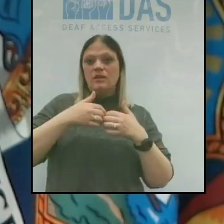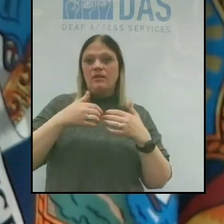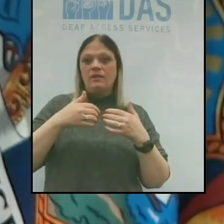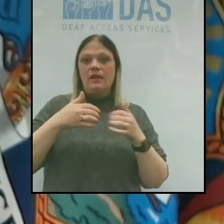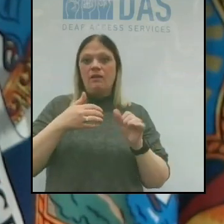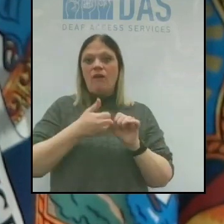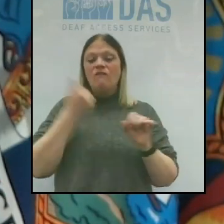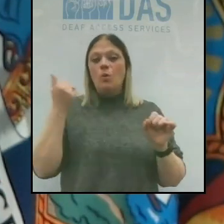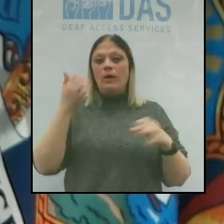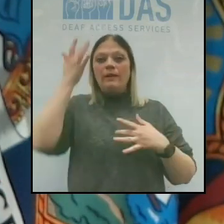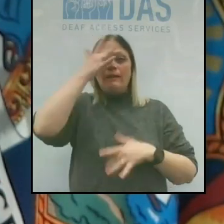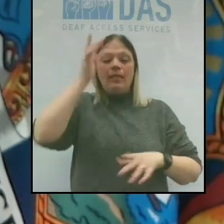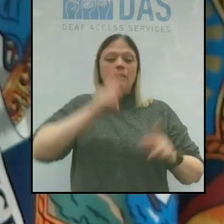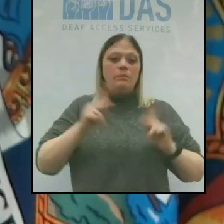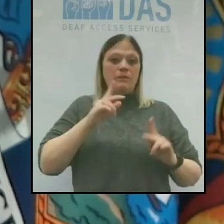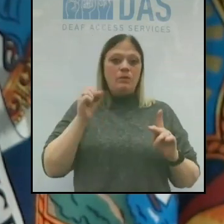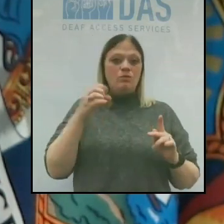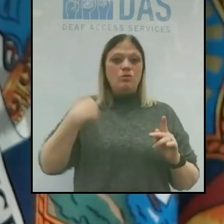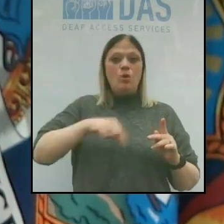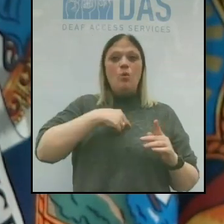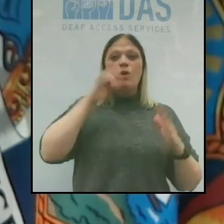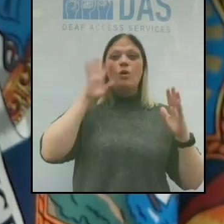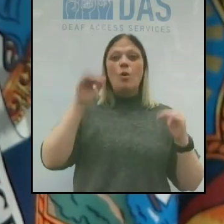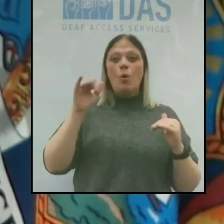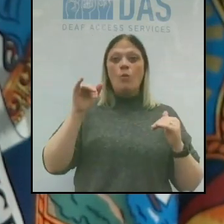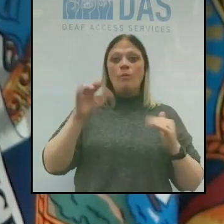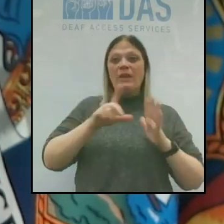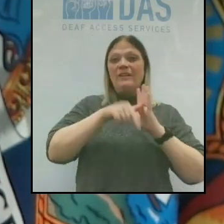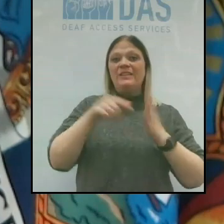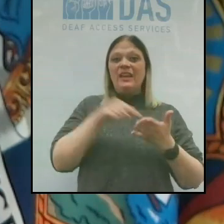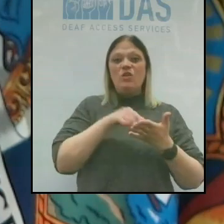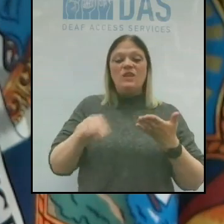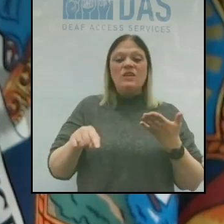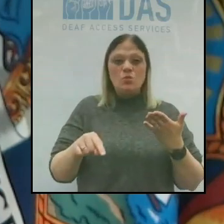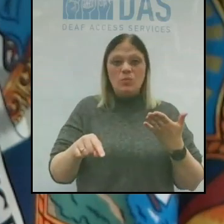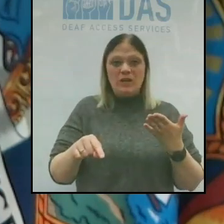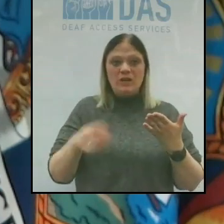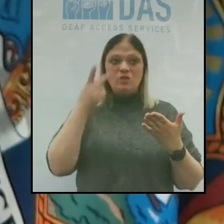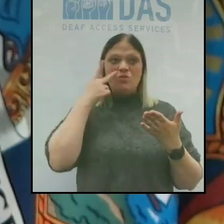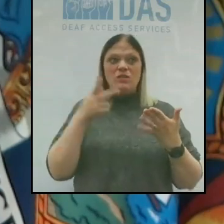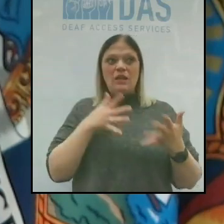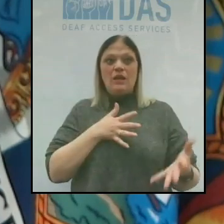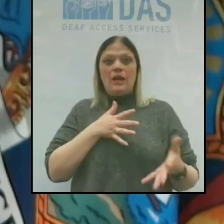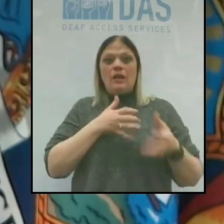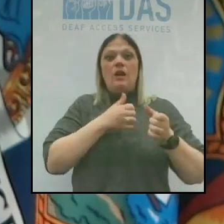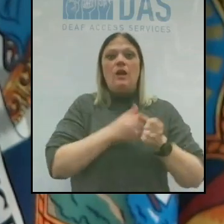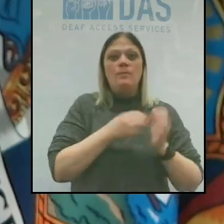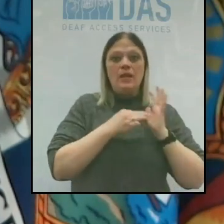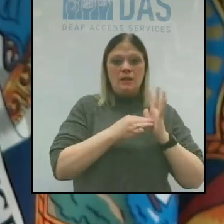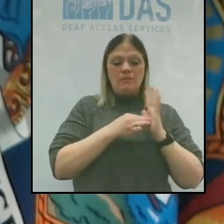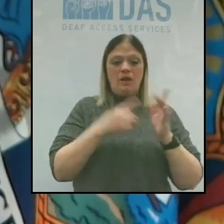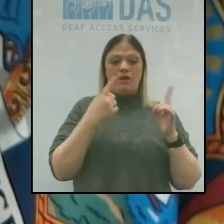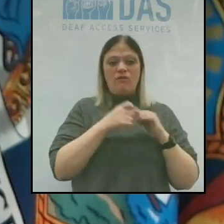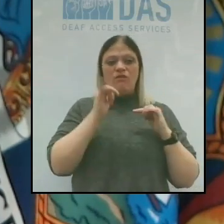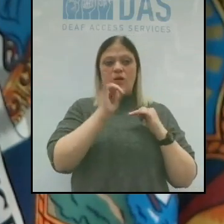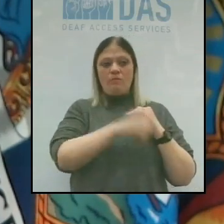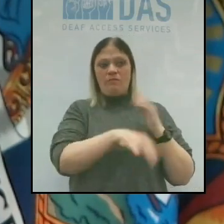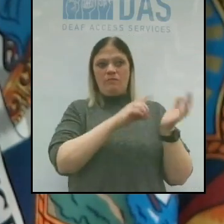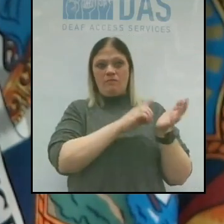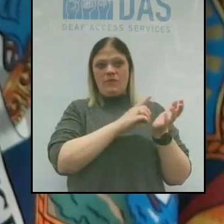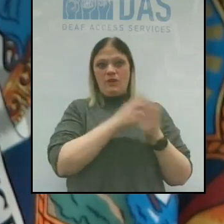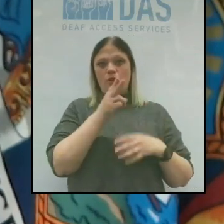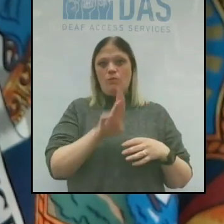other ill people. So we're hoping later this week to see an updated model from Dr. Winkelstein.